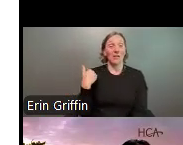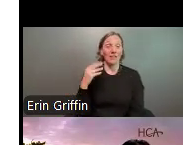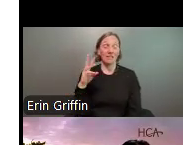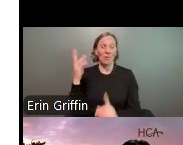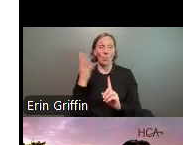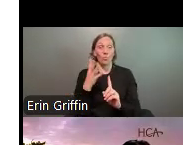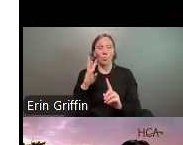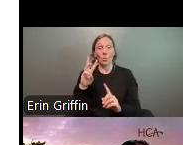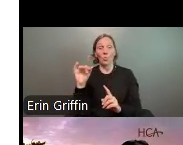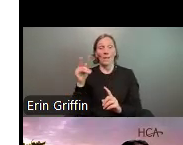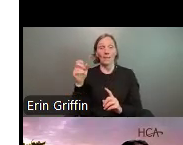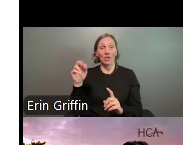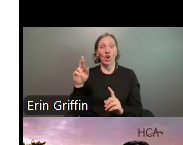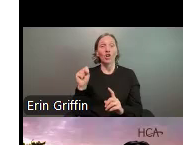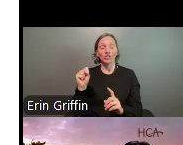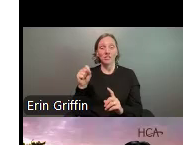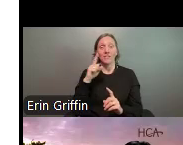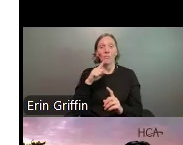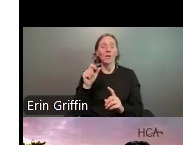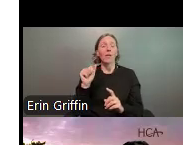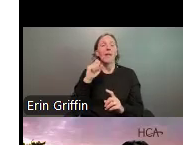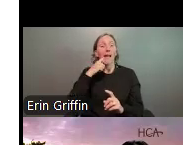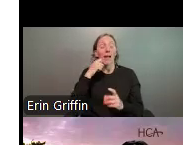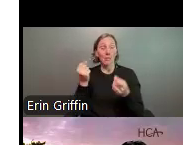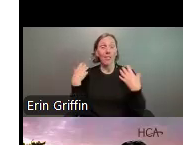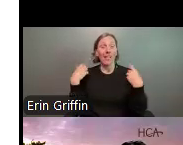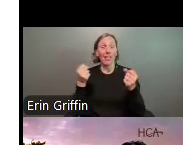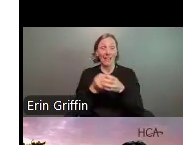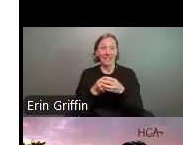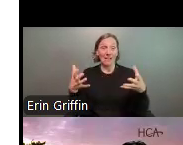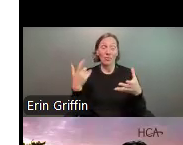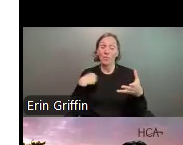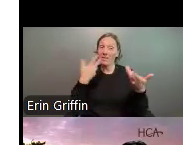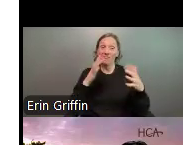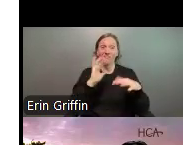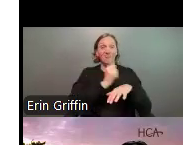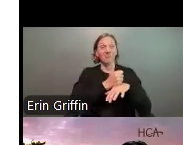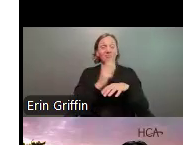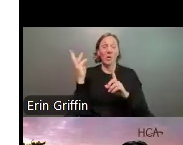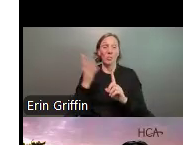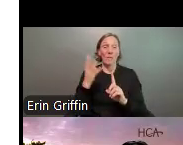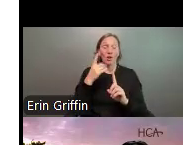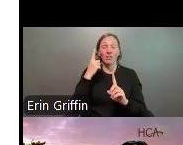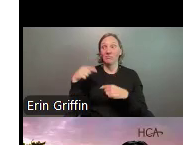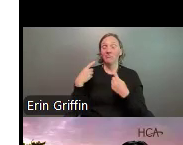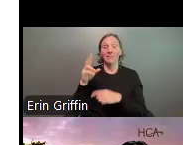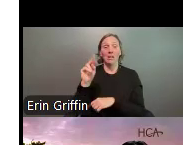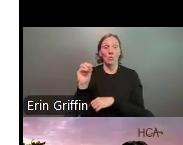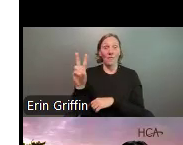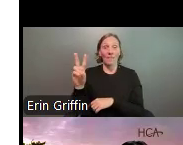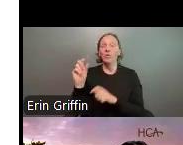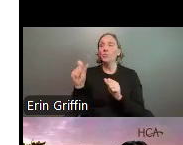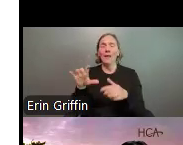Health expansion. So we've been holding webinars since November, and you can find links to these